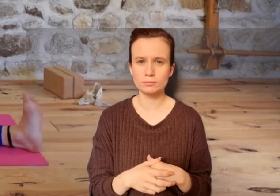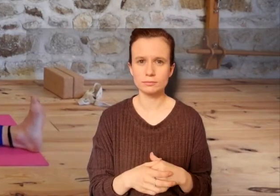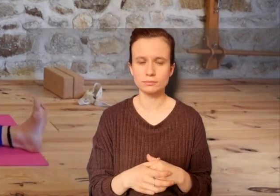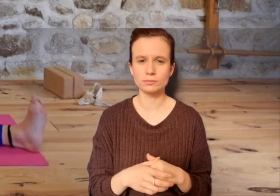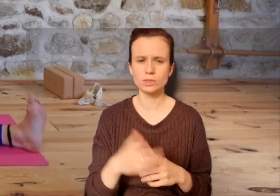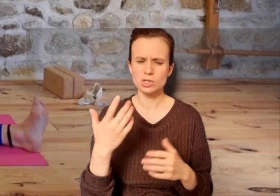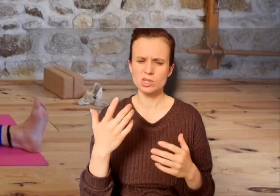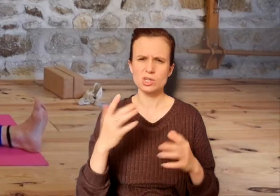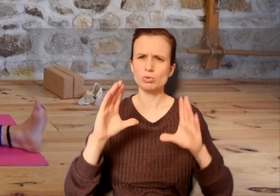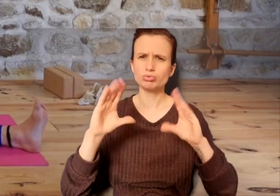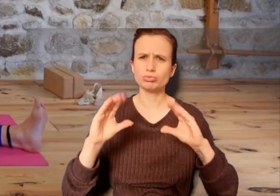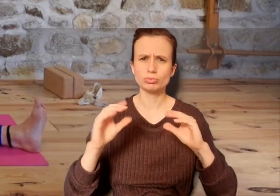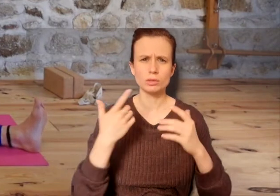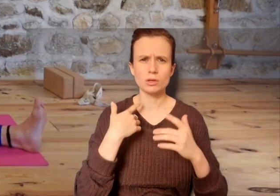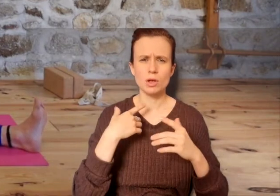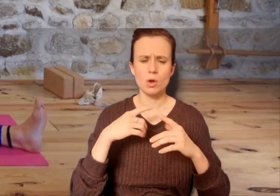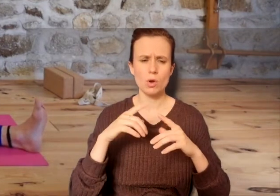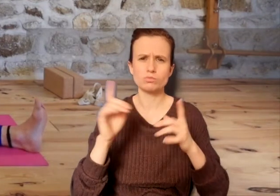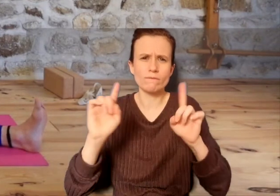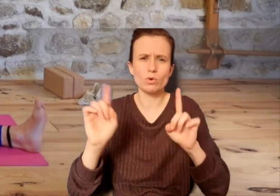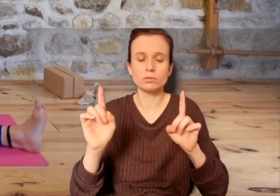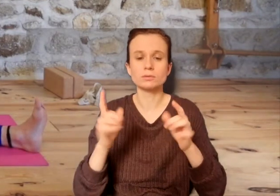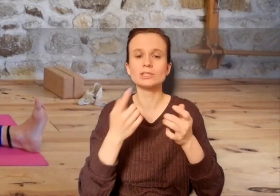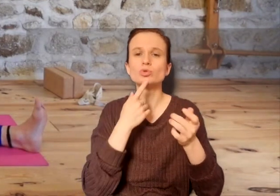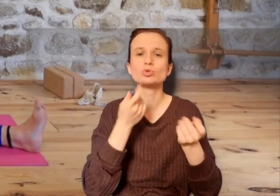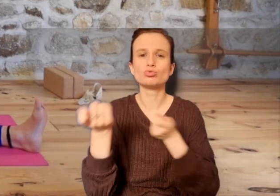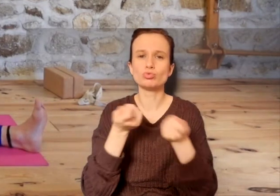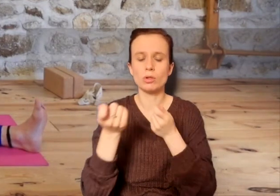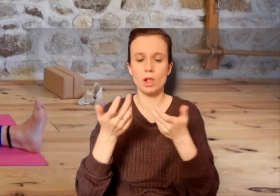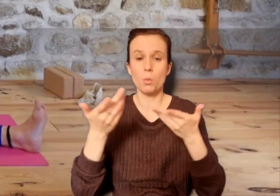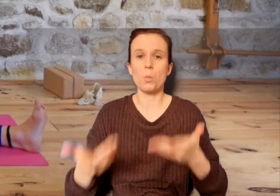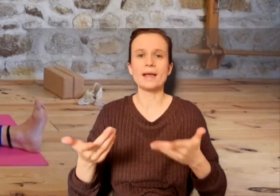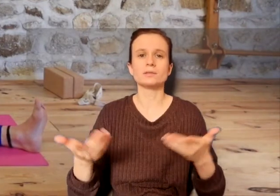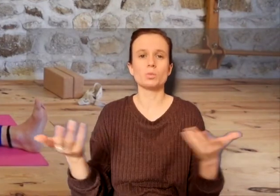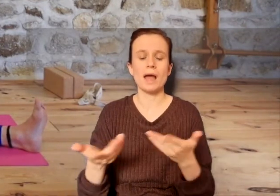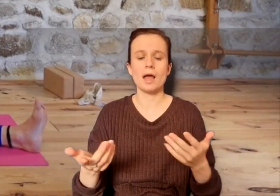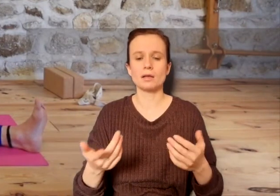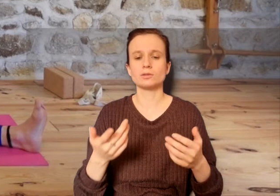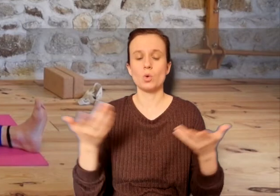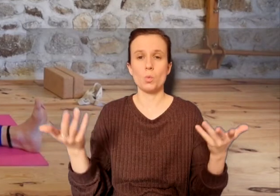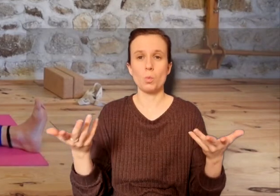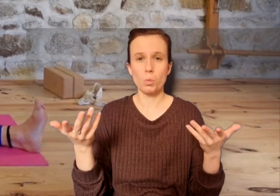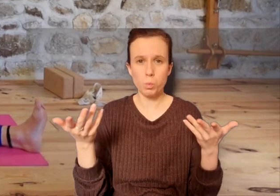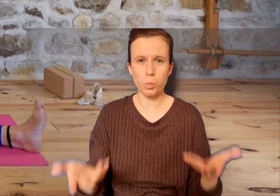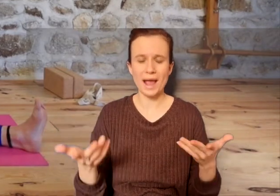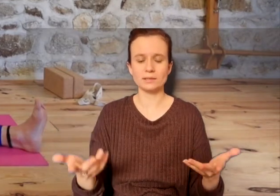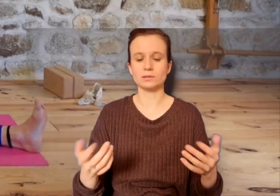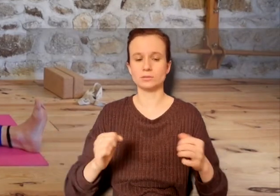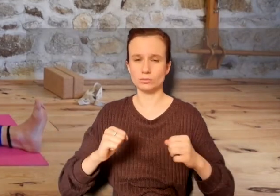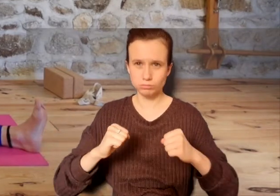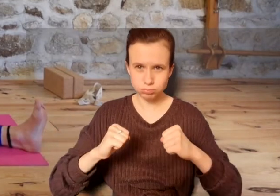yeah? The biggest reason for the cushion is to just control the amount of weight that you're putting into